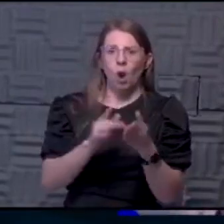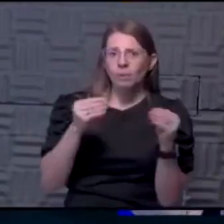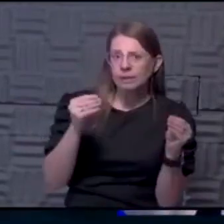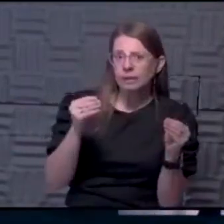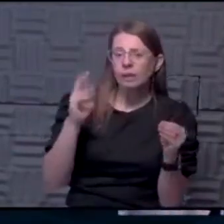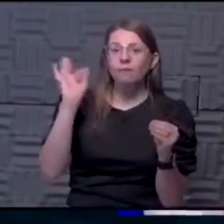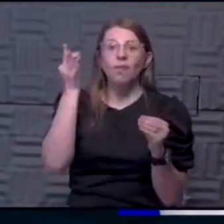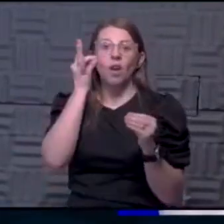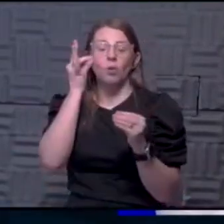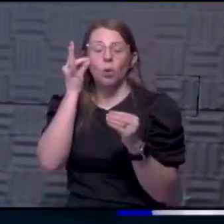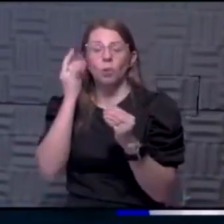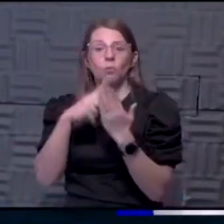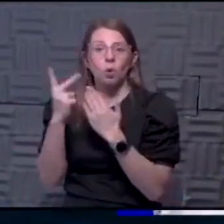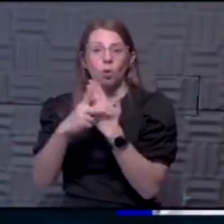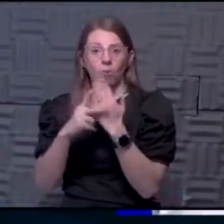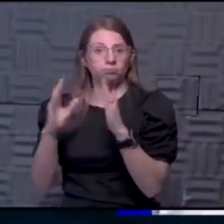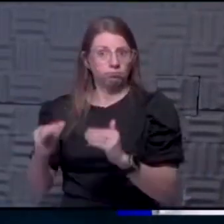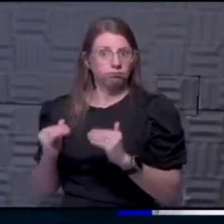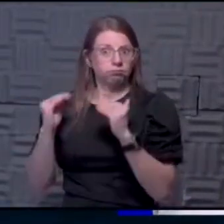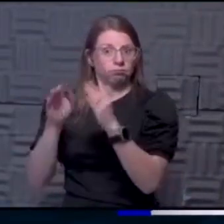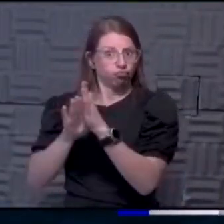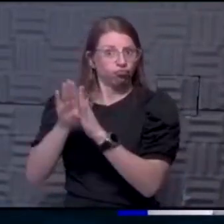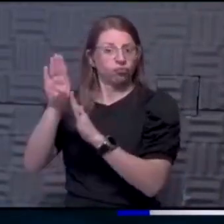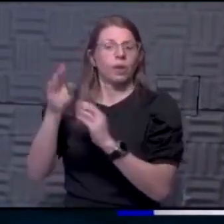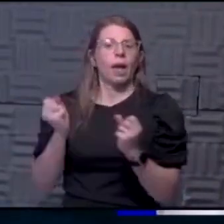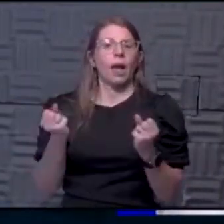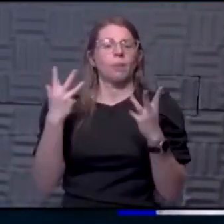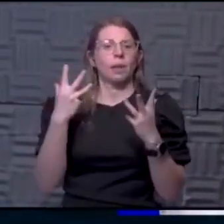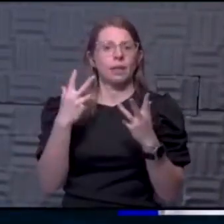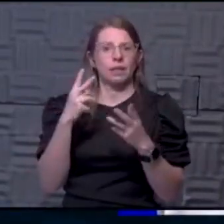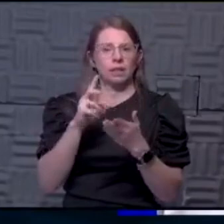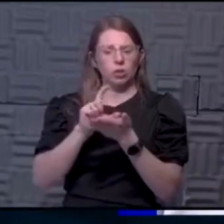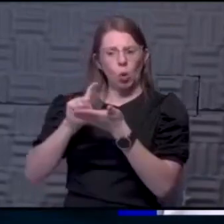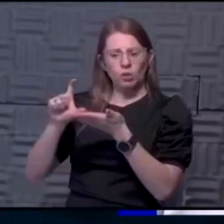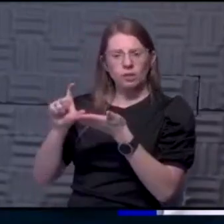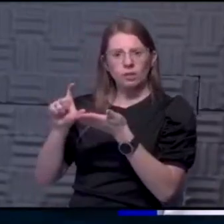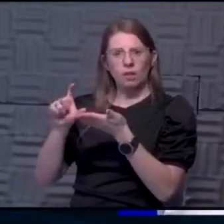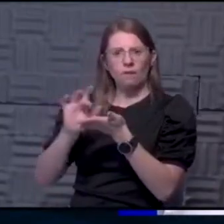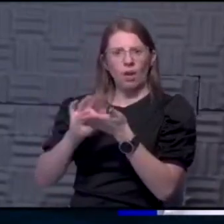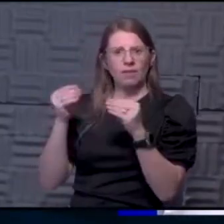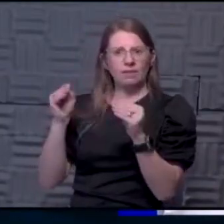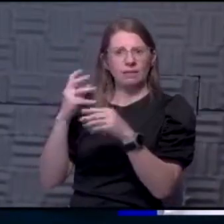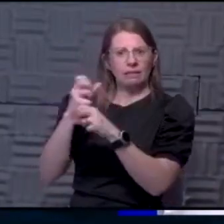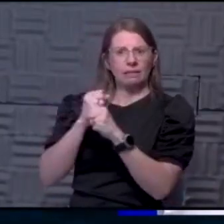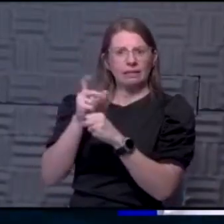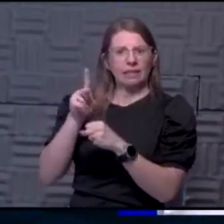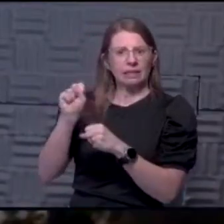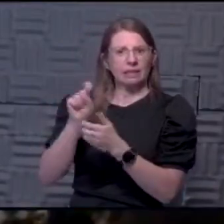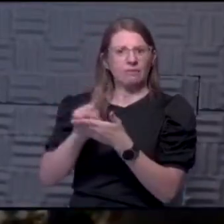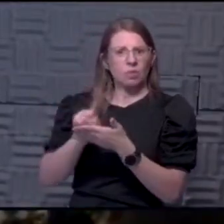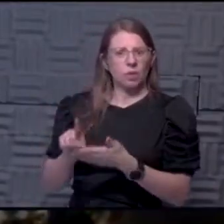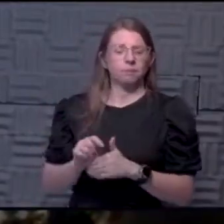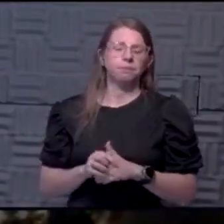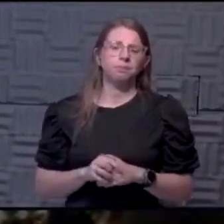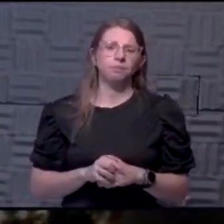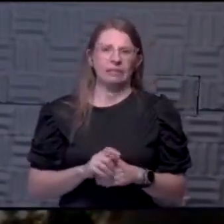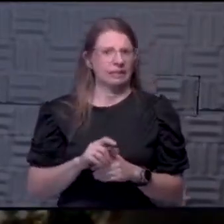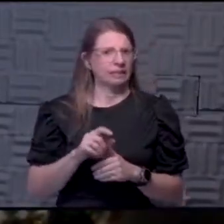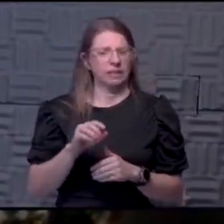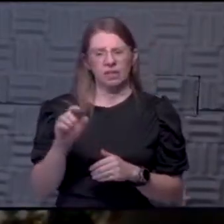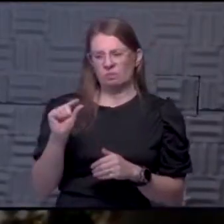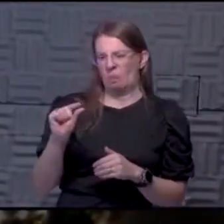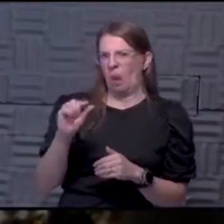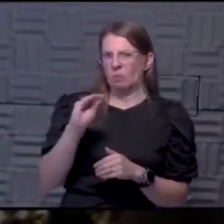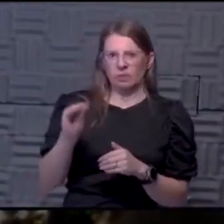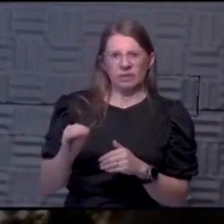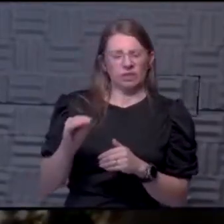through a federal program, have escalated a bit. How many doses are the pharmacies getting in Kansas every week? It's a very small percentage,